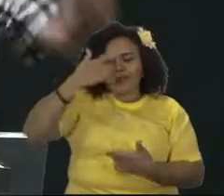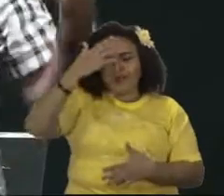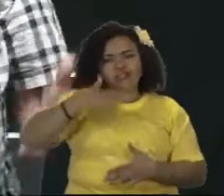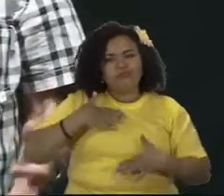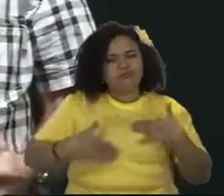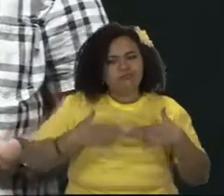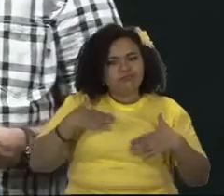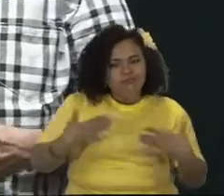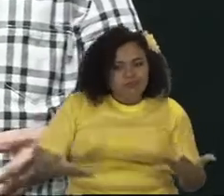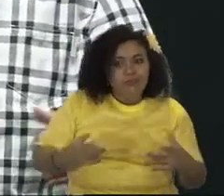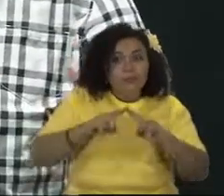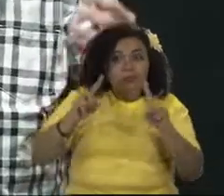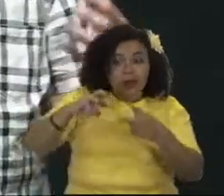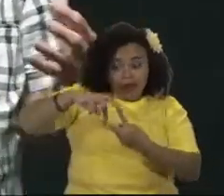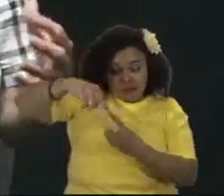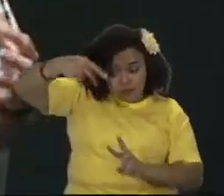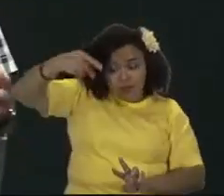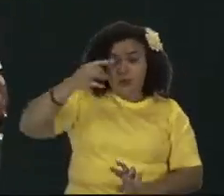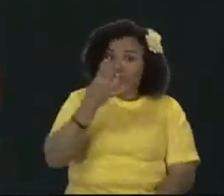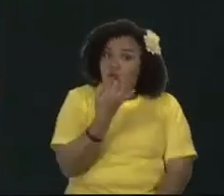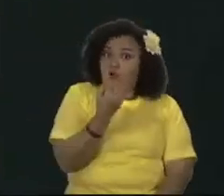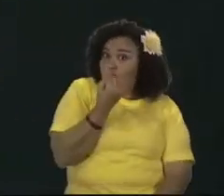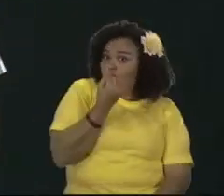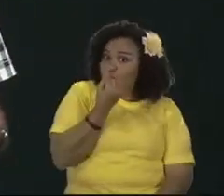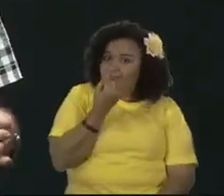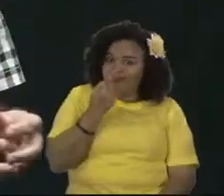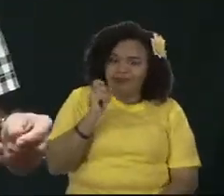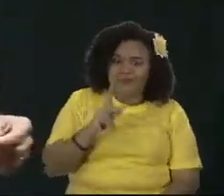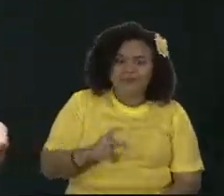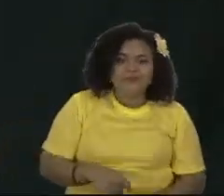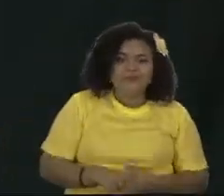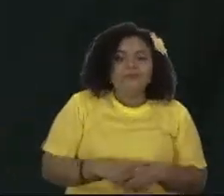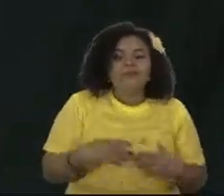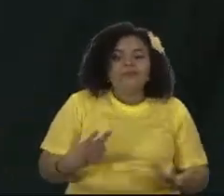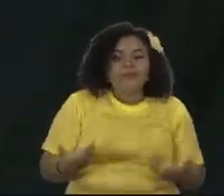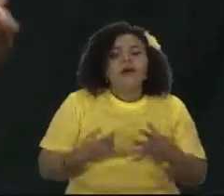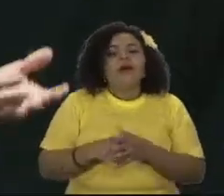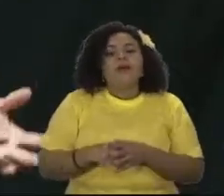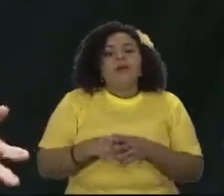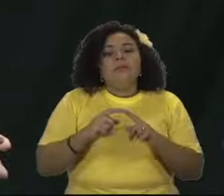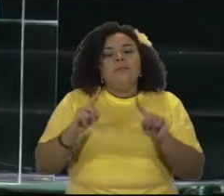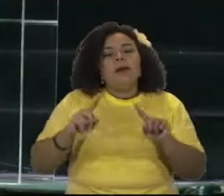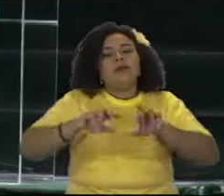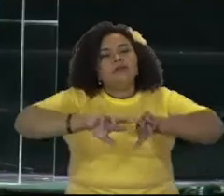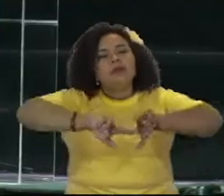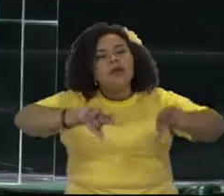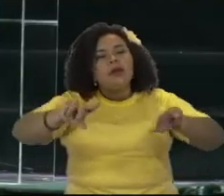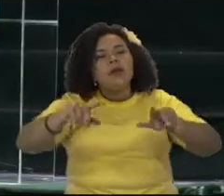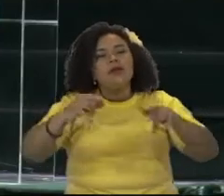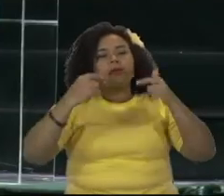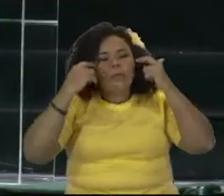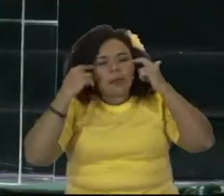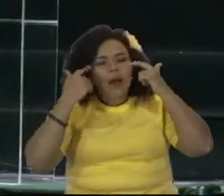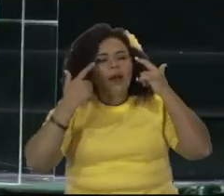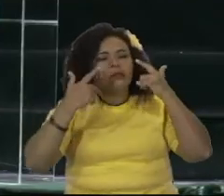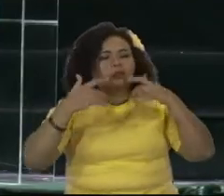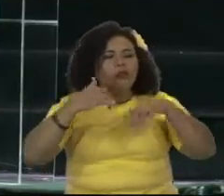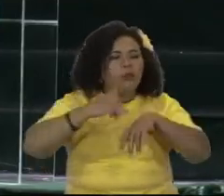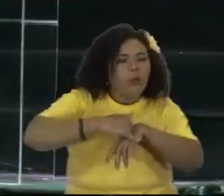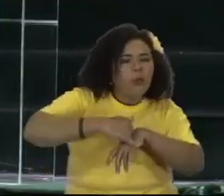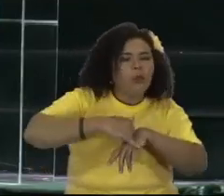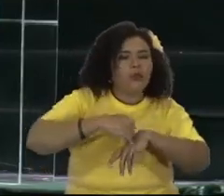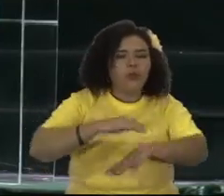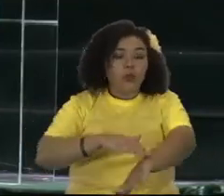though He would like to make a human being just one kind, but there is